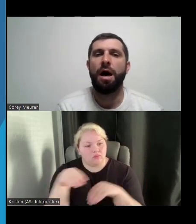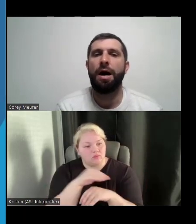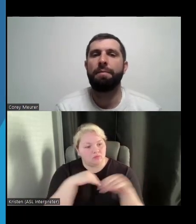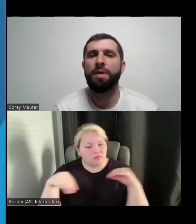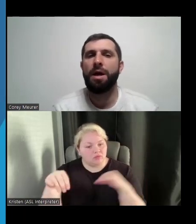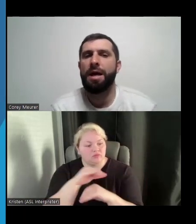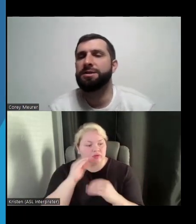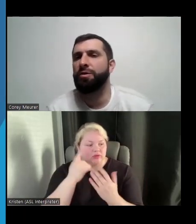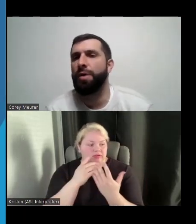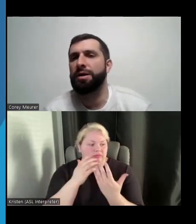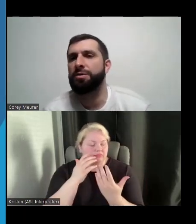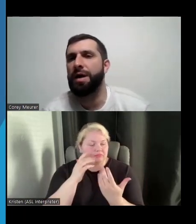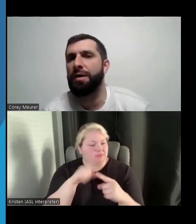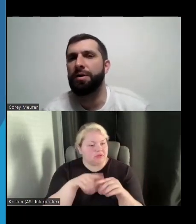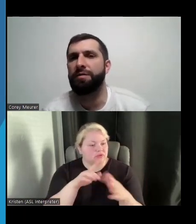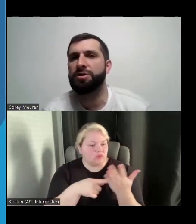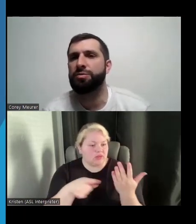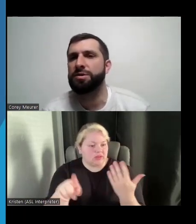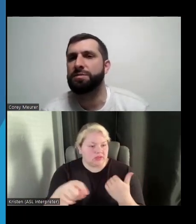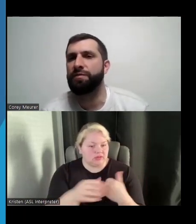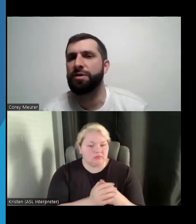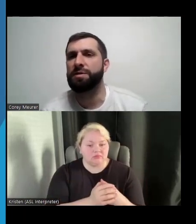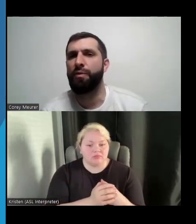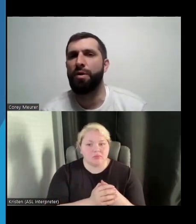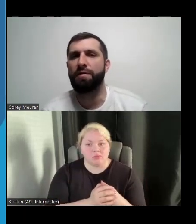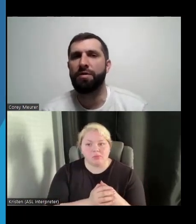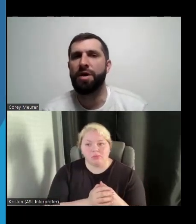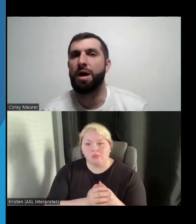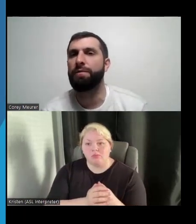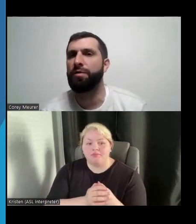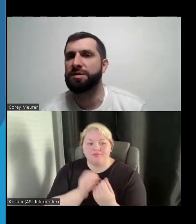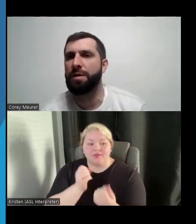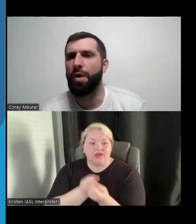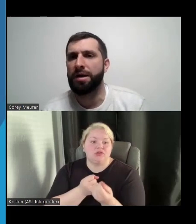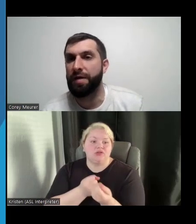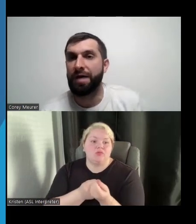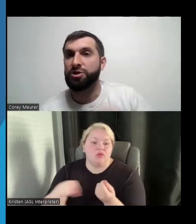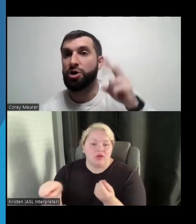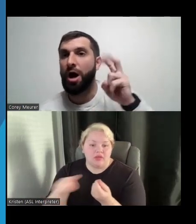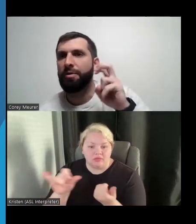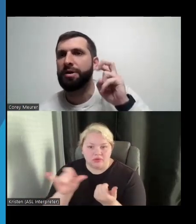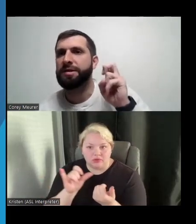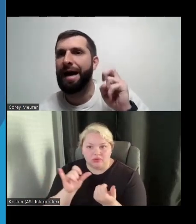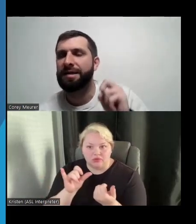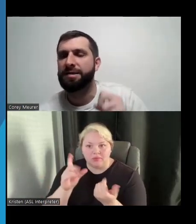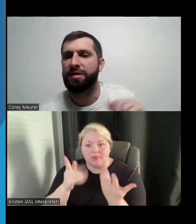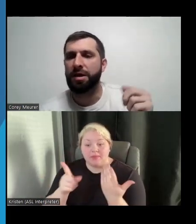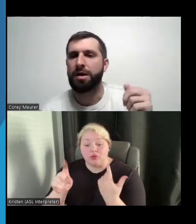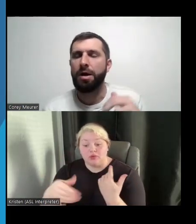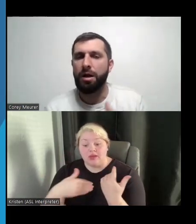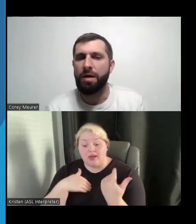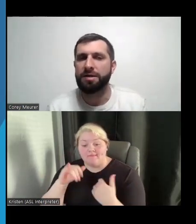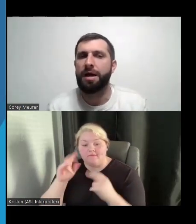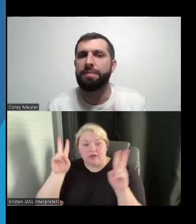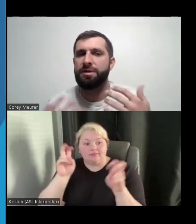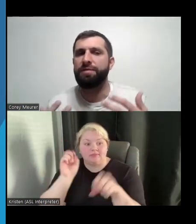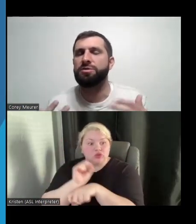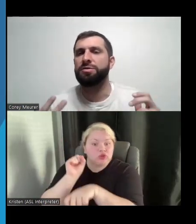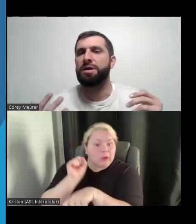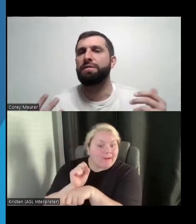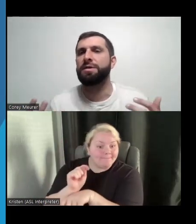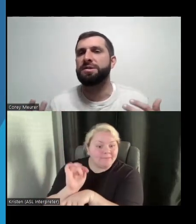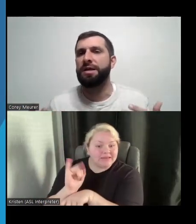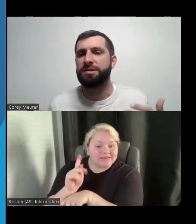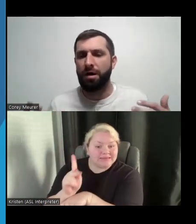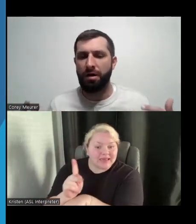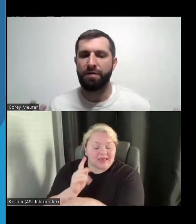need? And is there a way to do that where individuals feel supportive? Are they helpful in some way? Do they have a job or a task? I think a lot of times